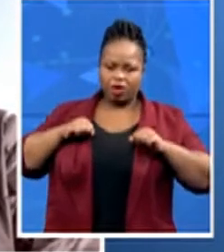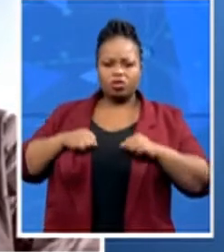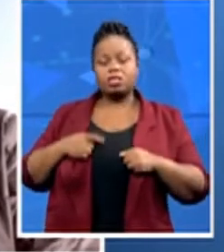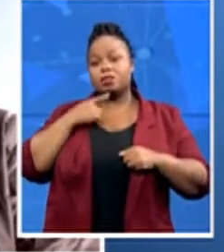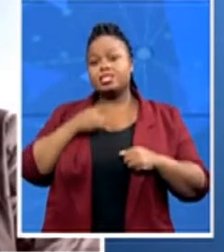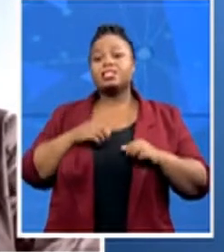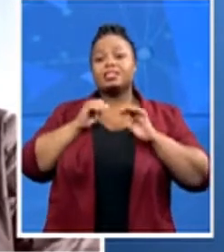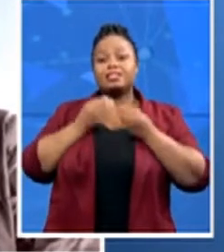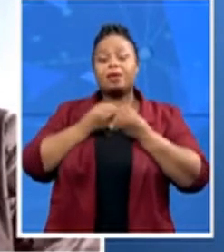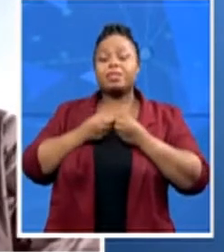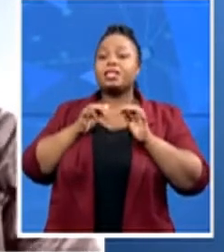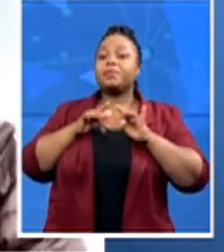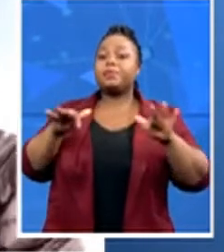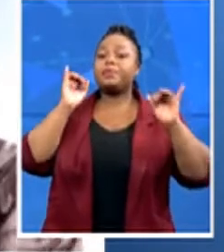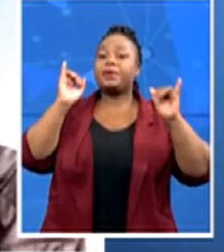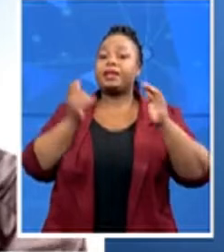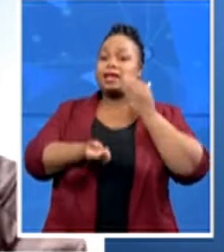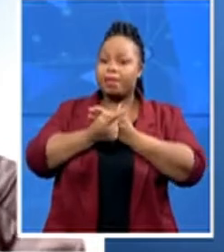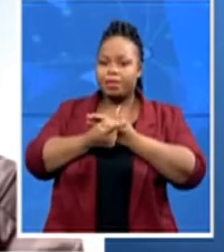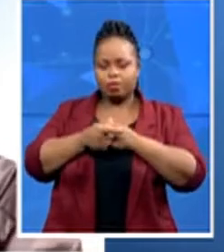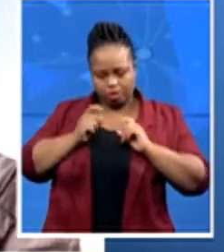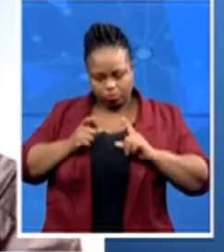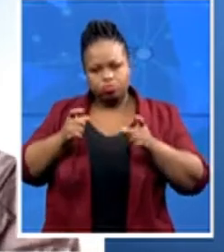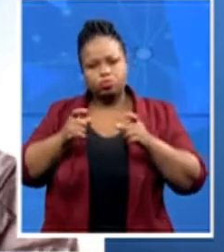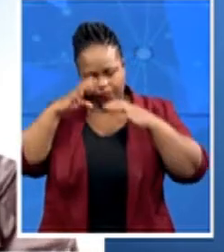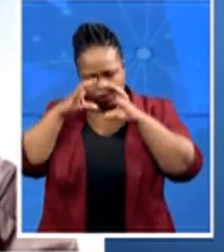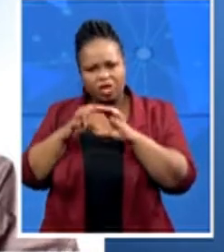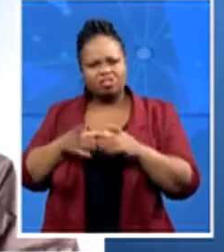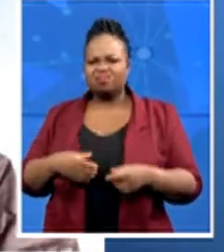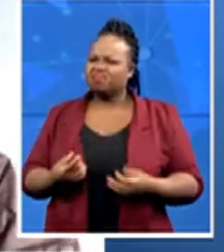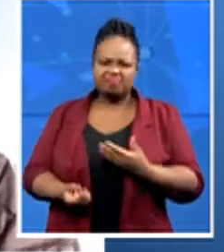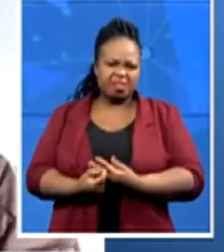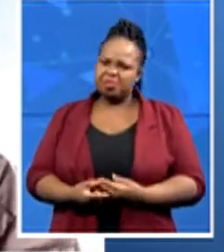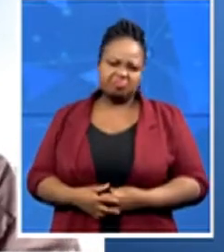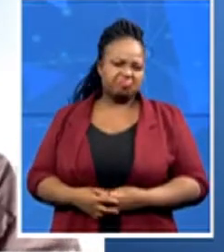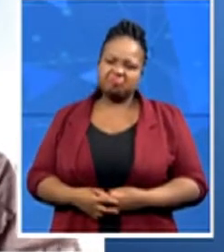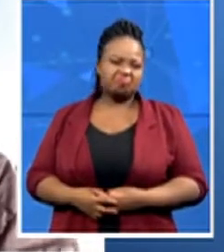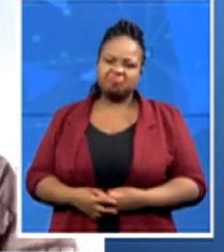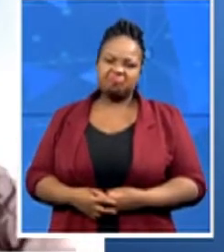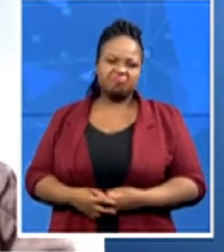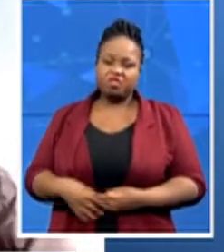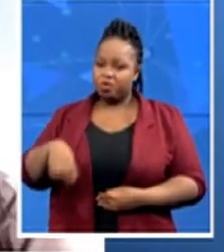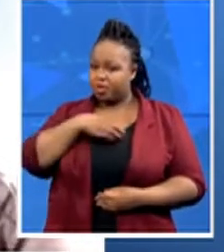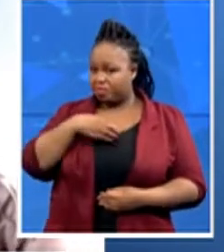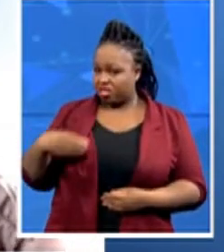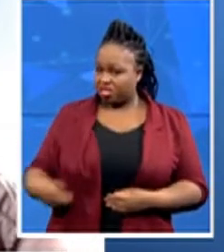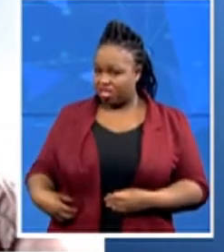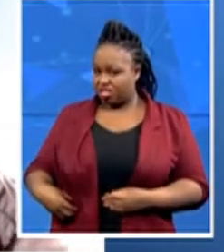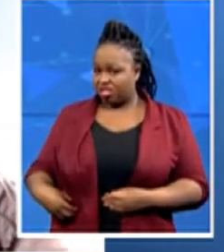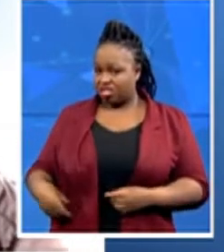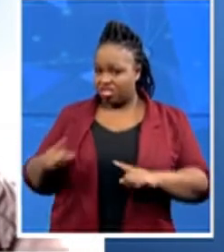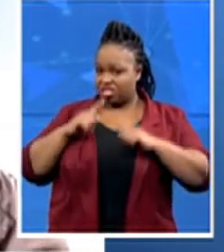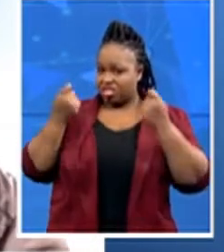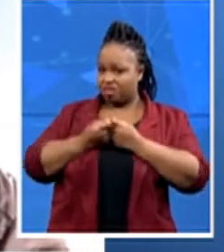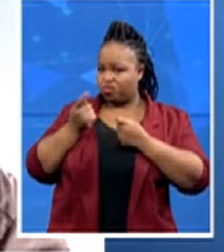urgency, right? And we have not seen that urgency coming from the president and his team and almost every South African to